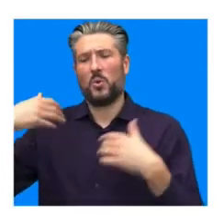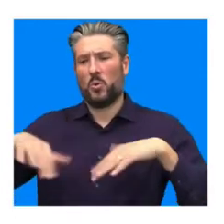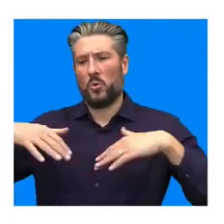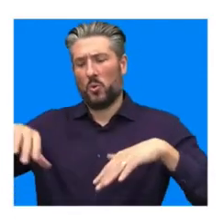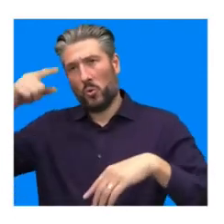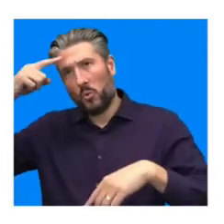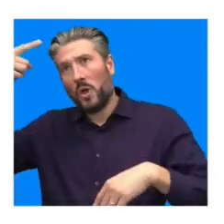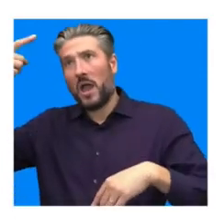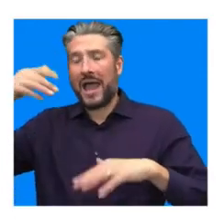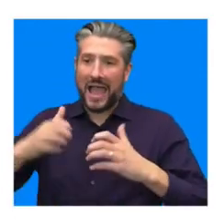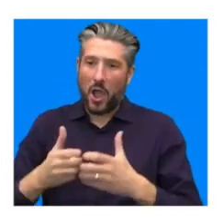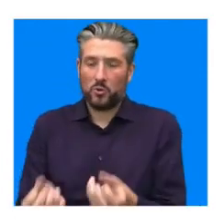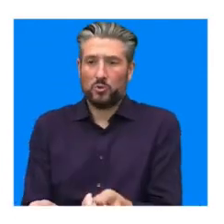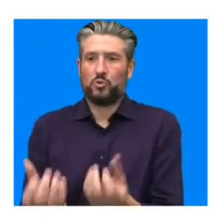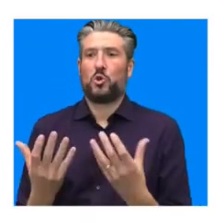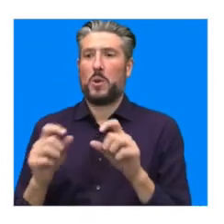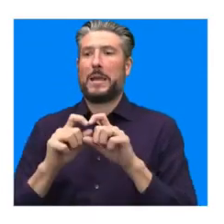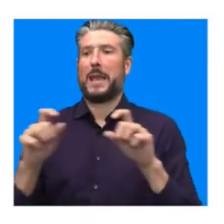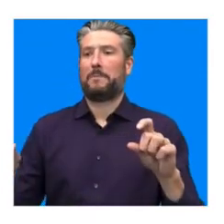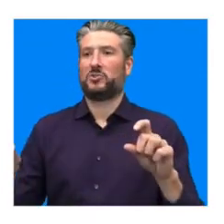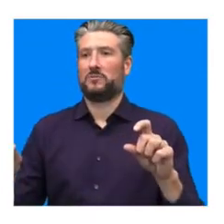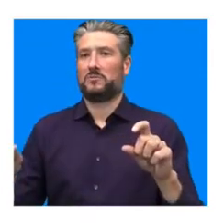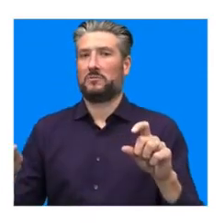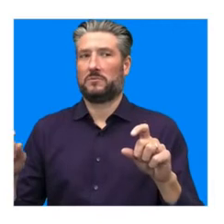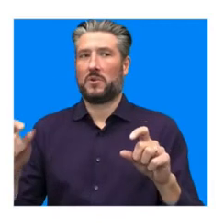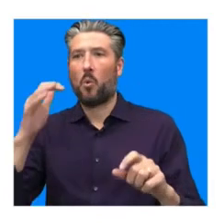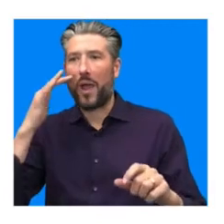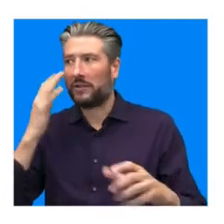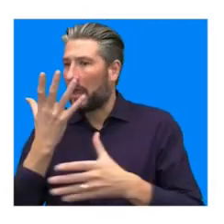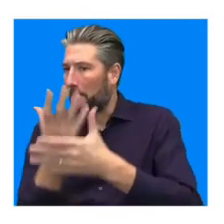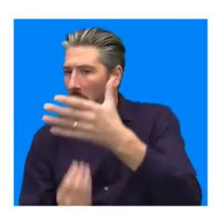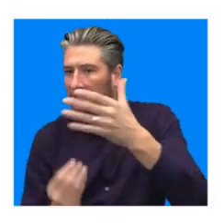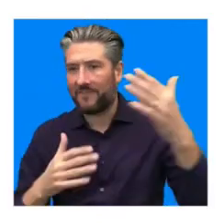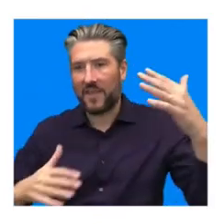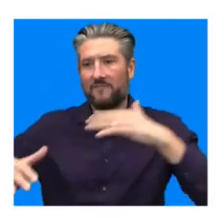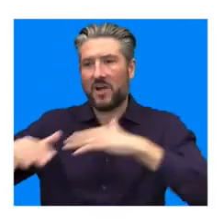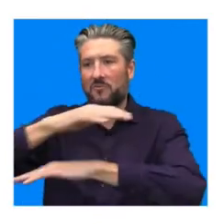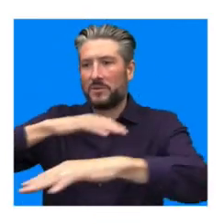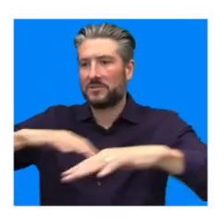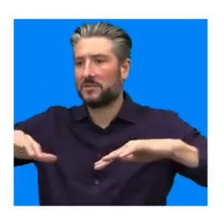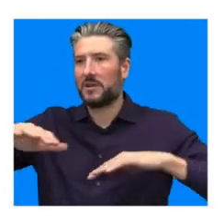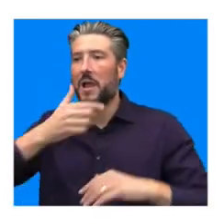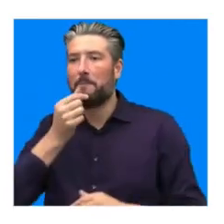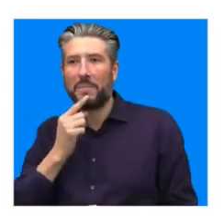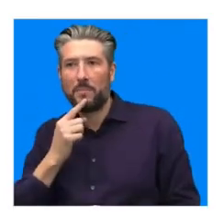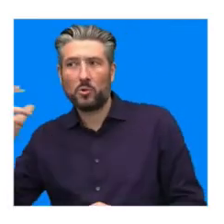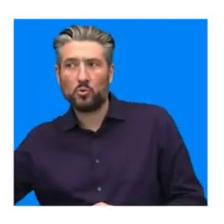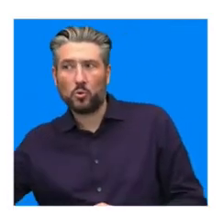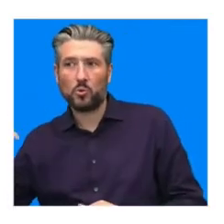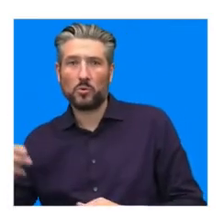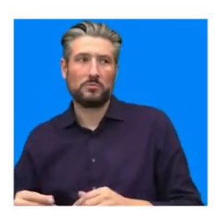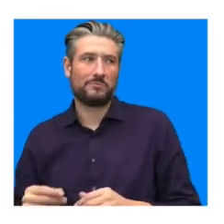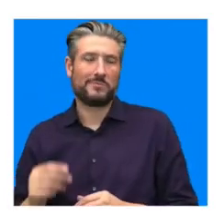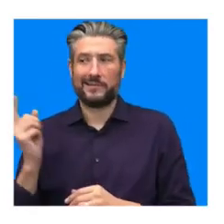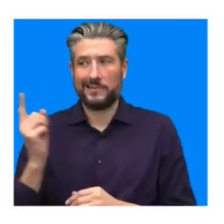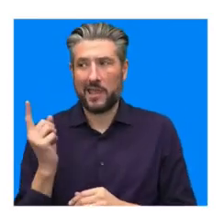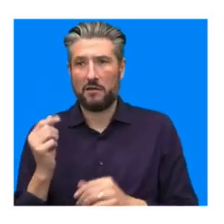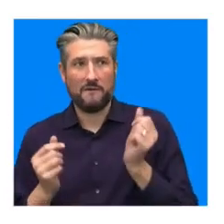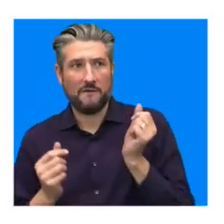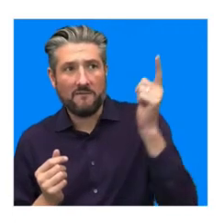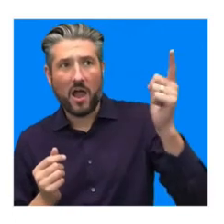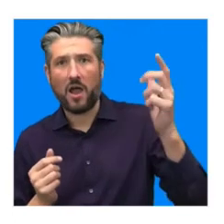captions when you're in an immersive environment and there are people talking to you from all different directions, near, far. We've got some great prototypes